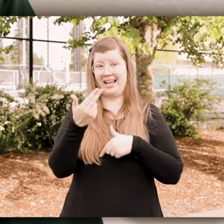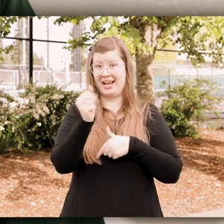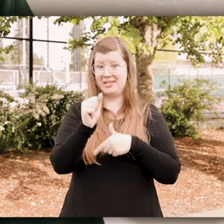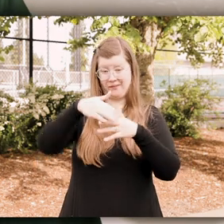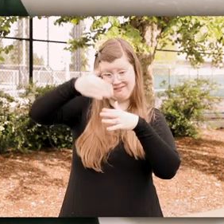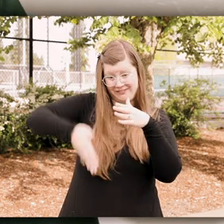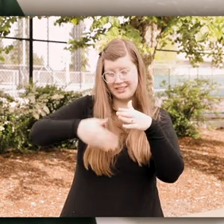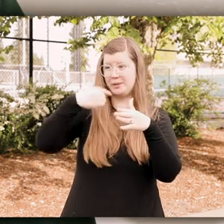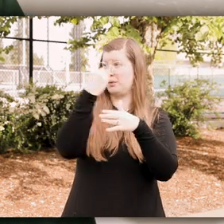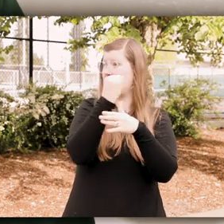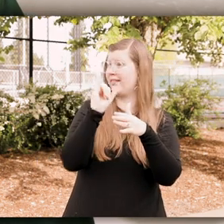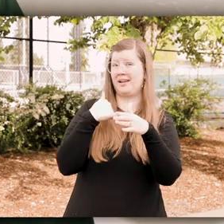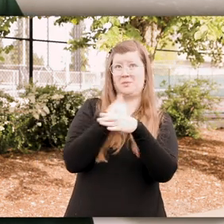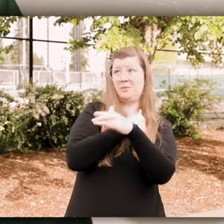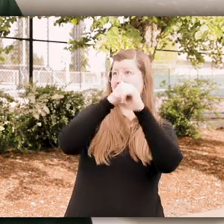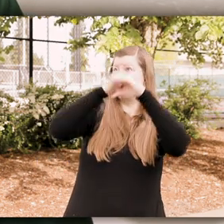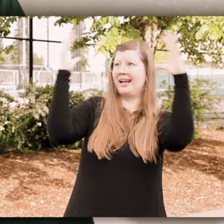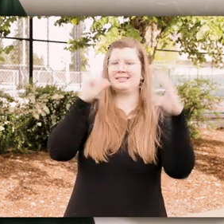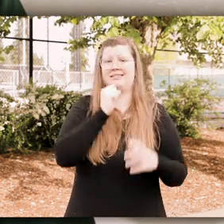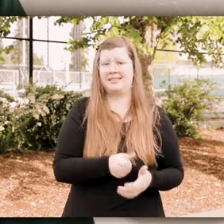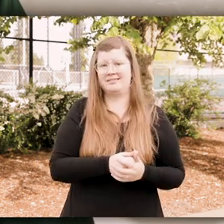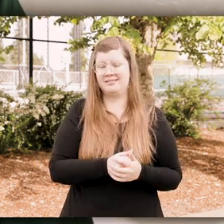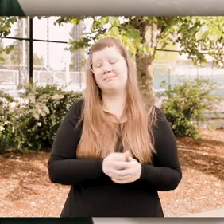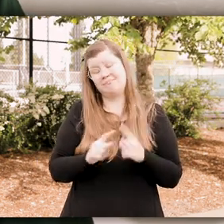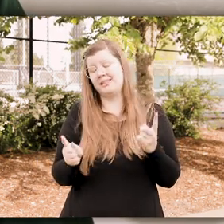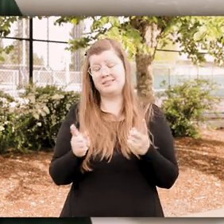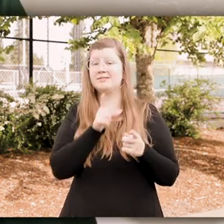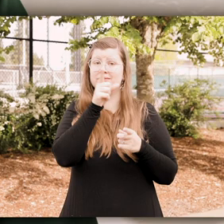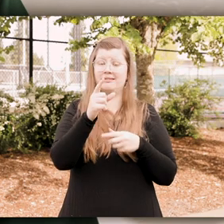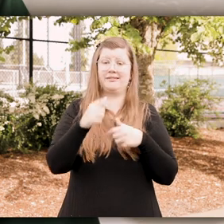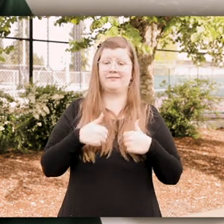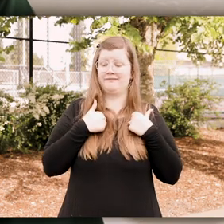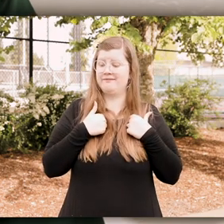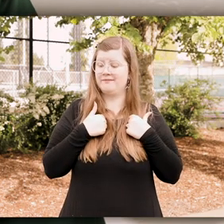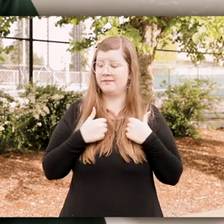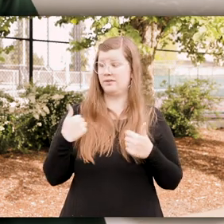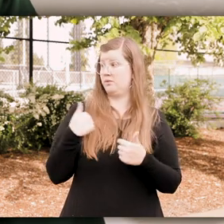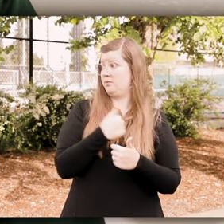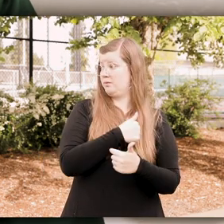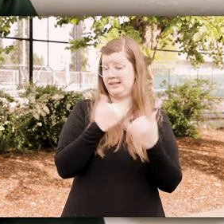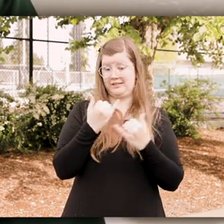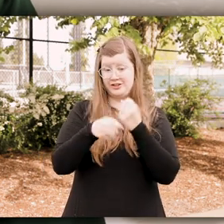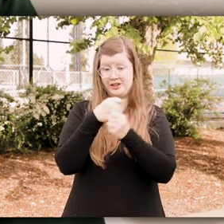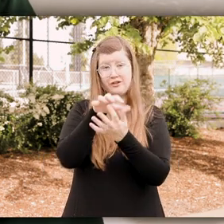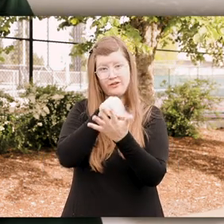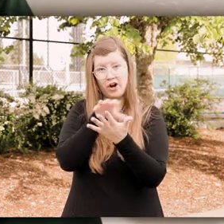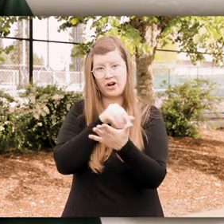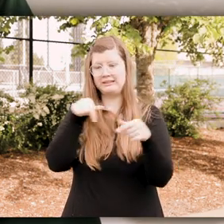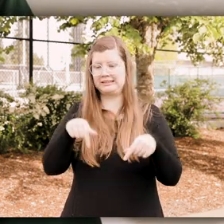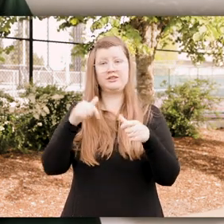of our experience. If this year has taught me one thing, it's that going through challenges in life makes us stronger people because of what we learn from